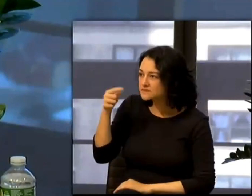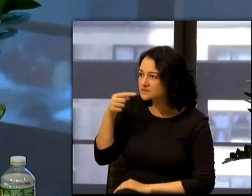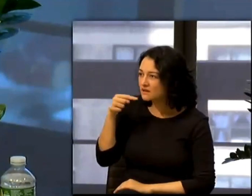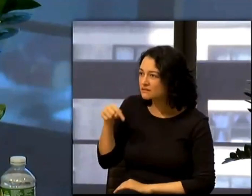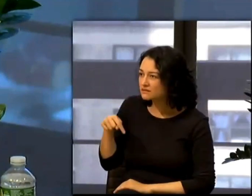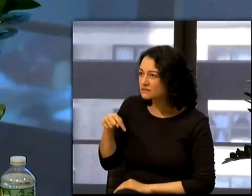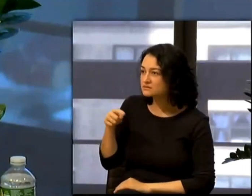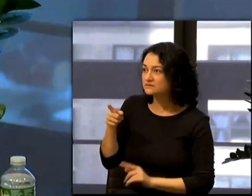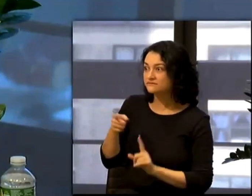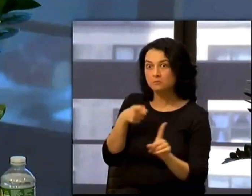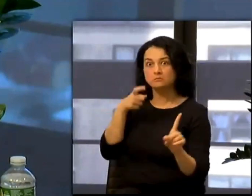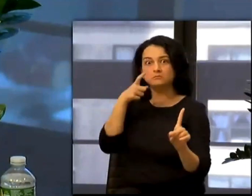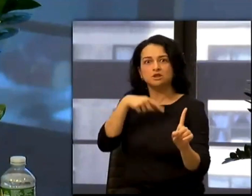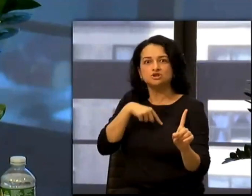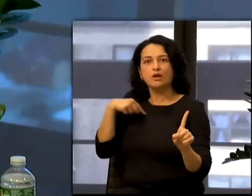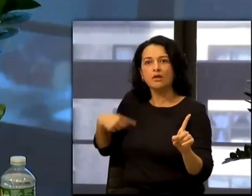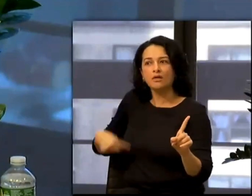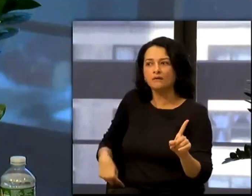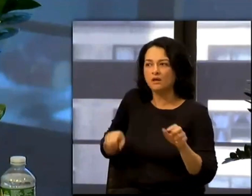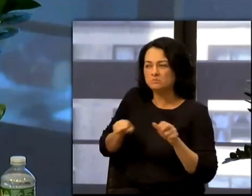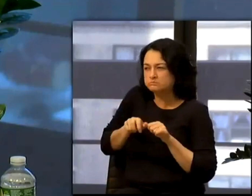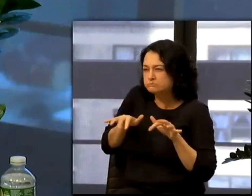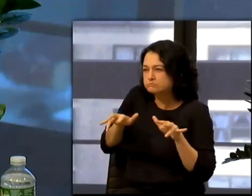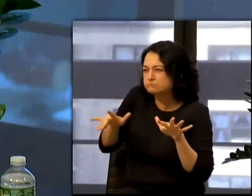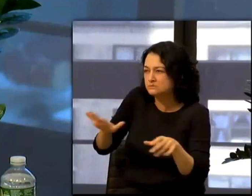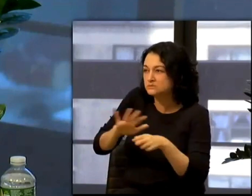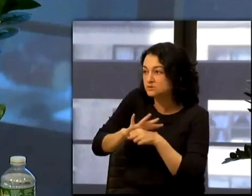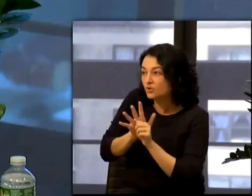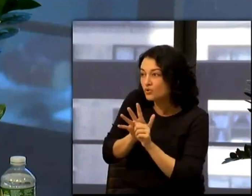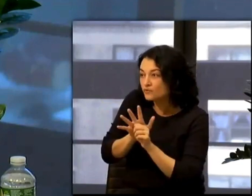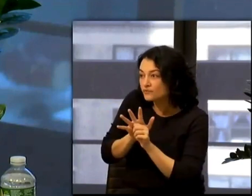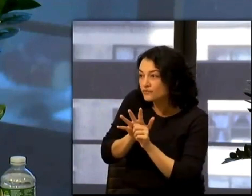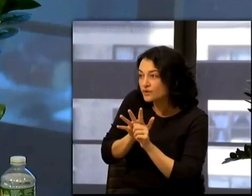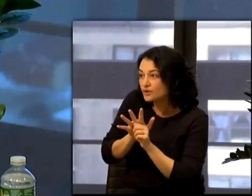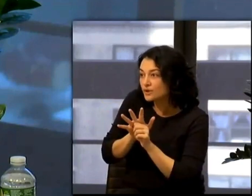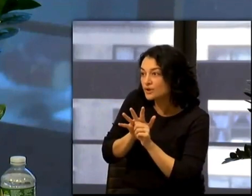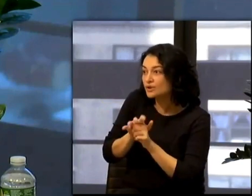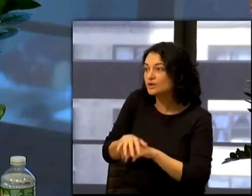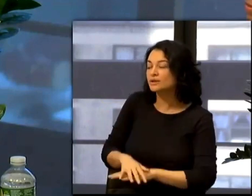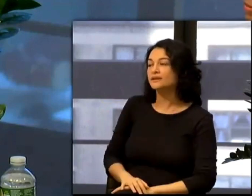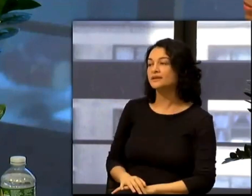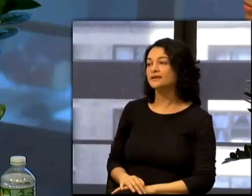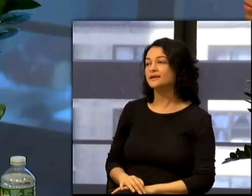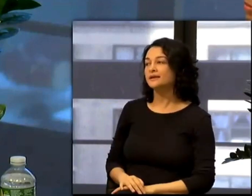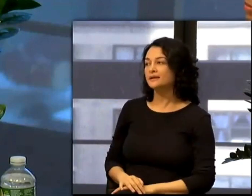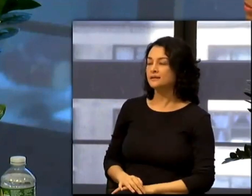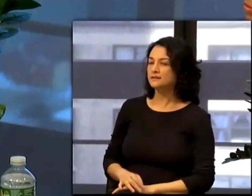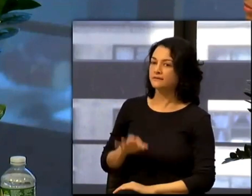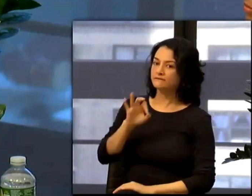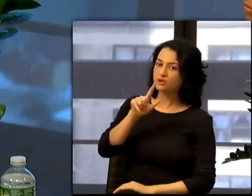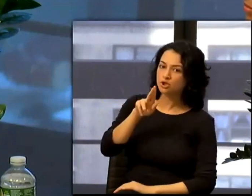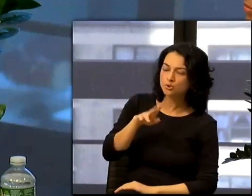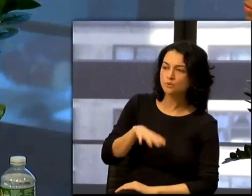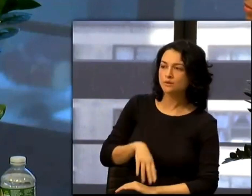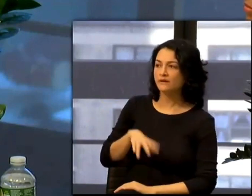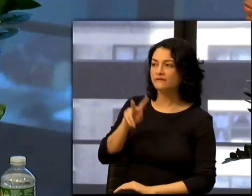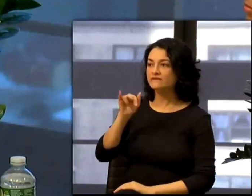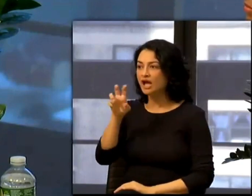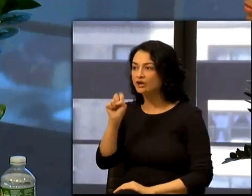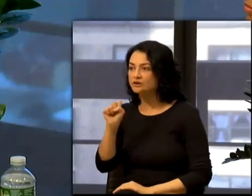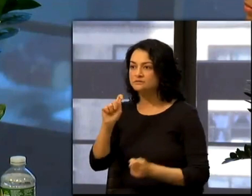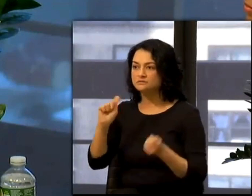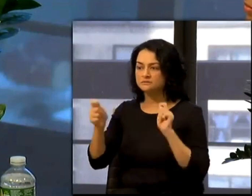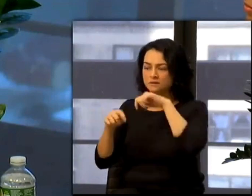to fan anti-Asian sentiments in the United States. And